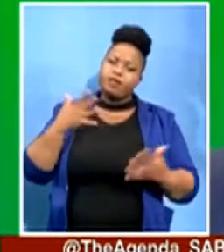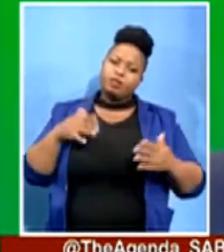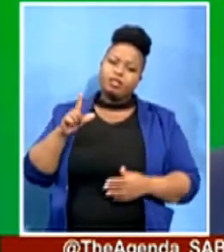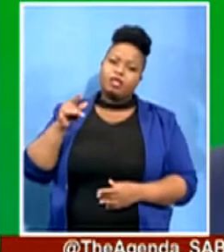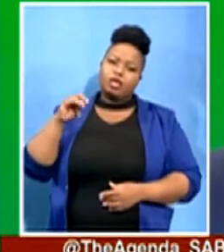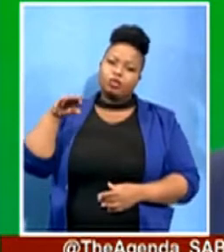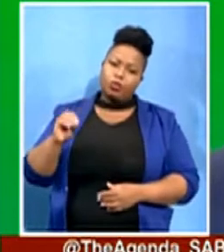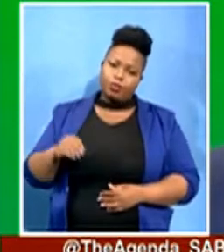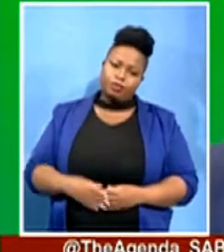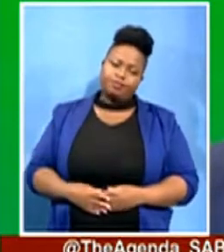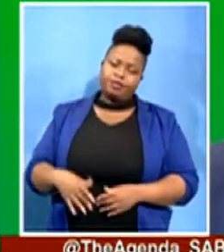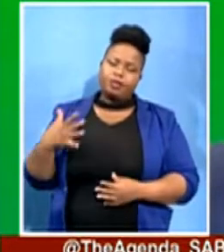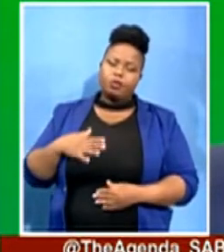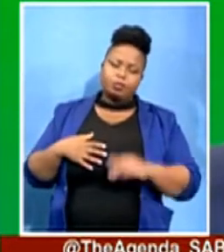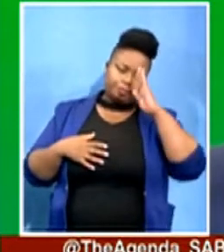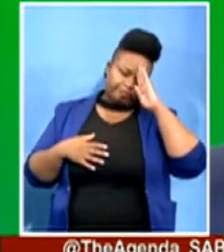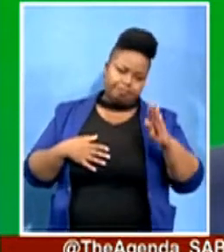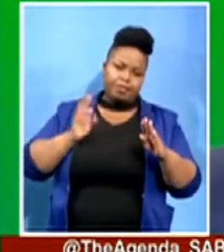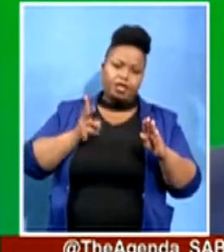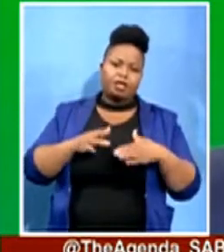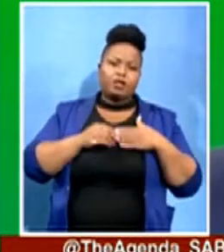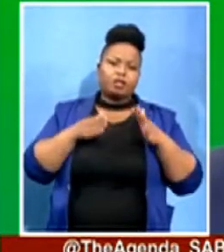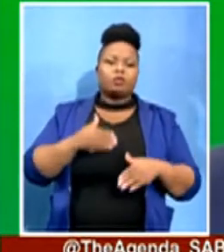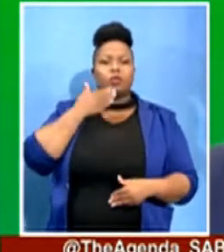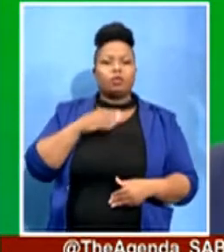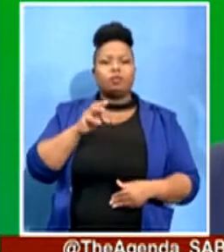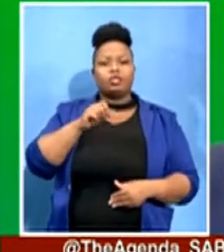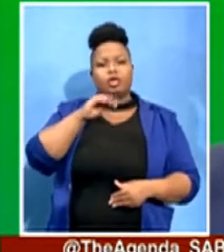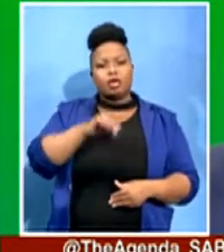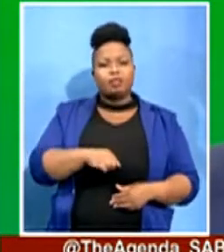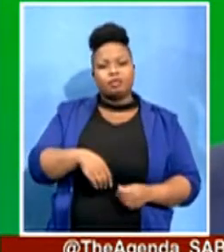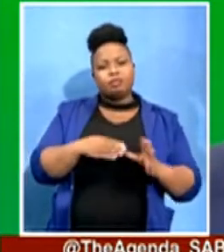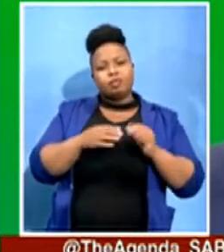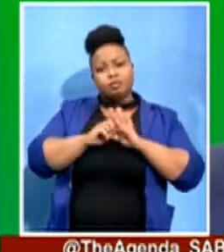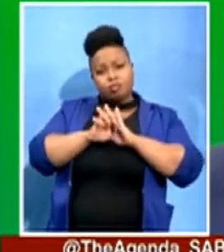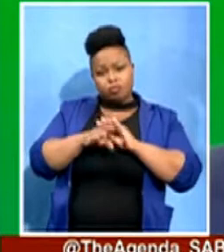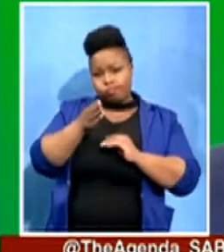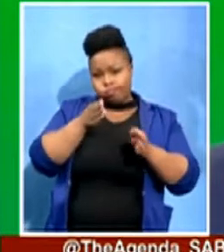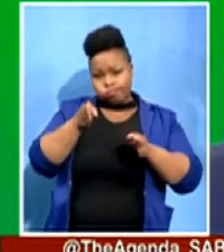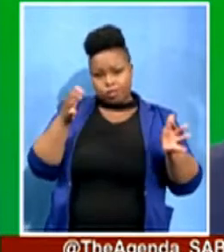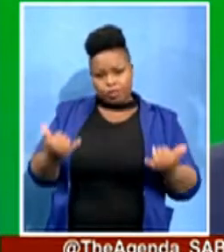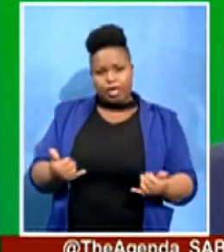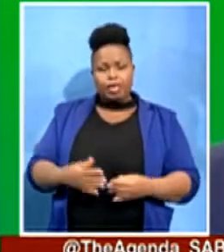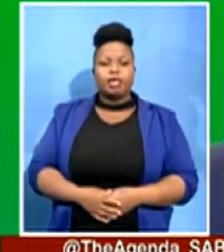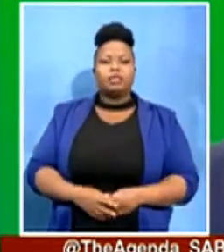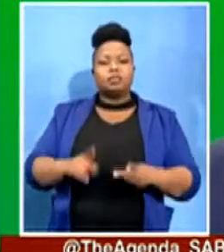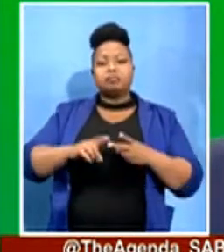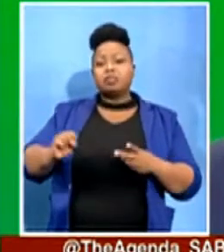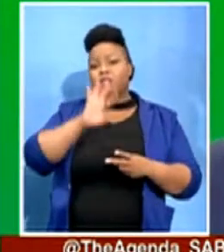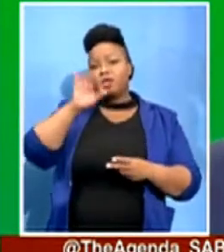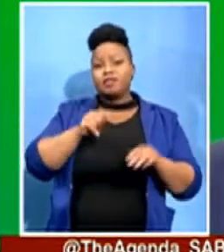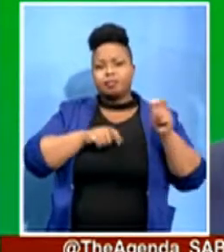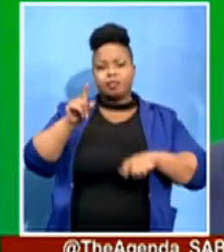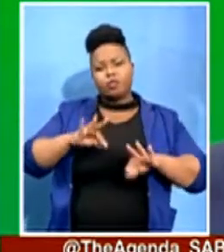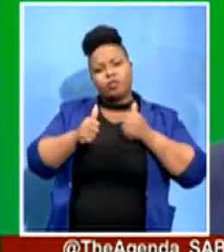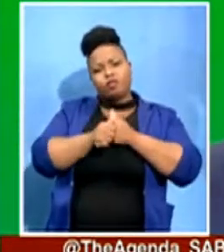our leader, Herman Mashaba, to members of the media present with us today, and to South Africans who are following these proceedings.